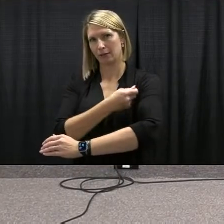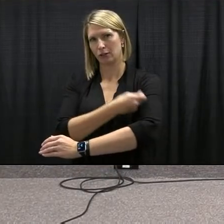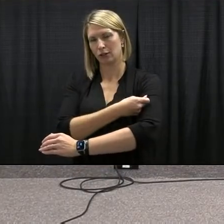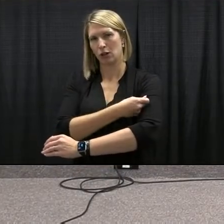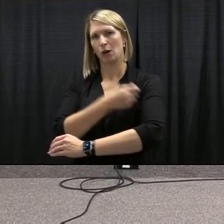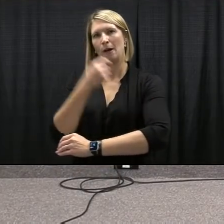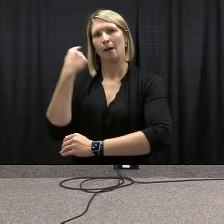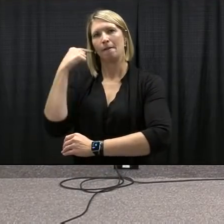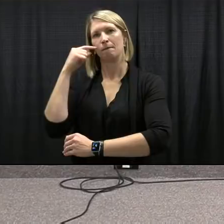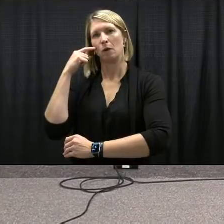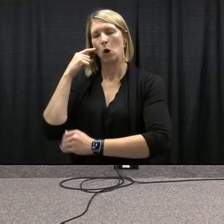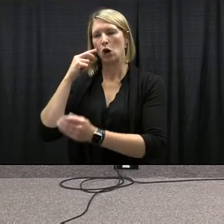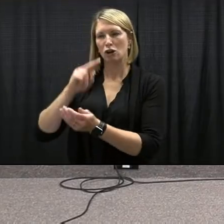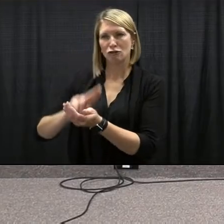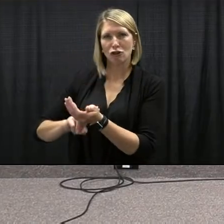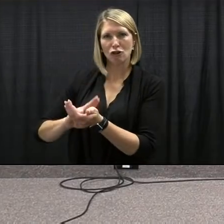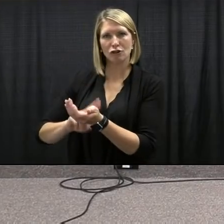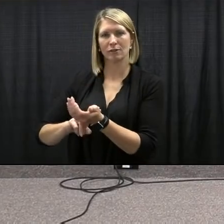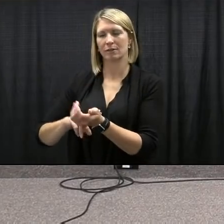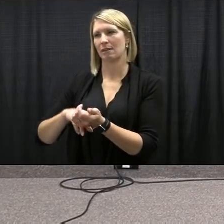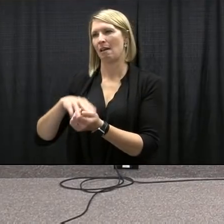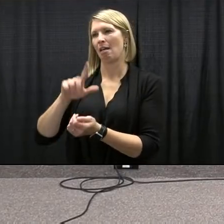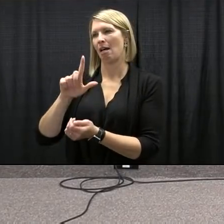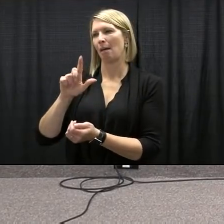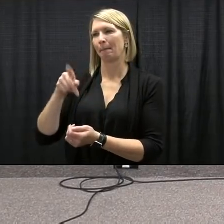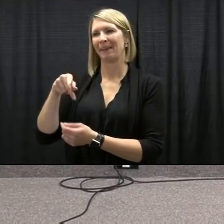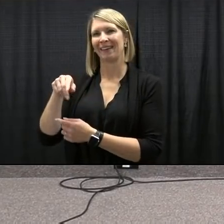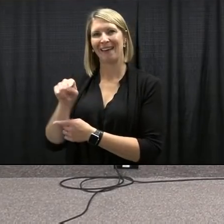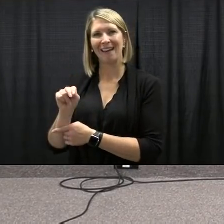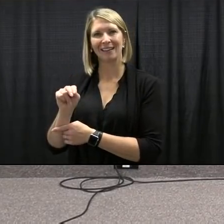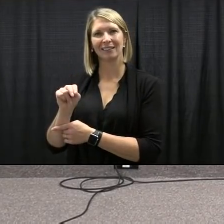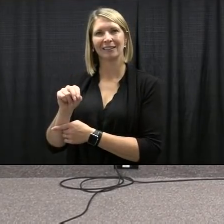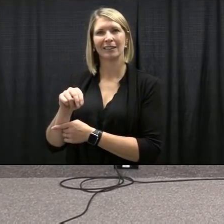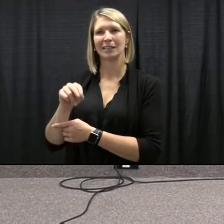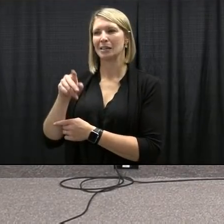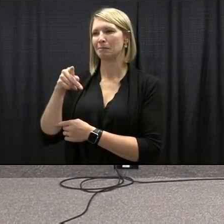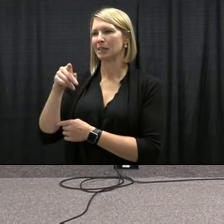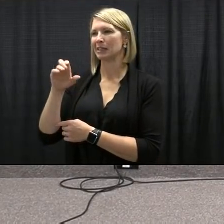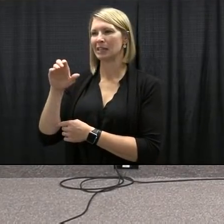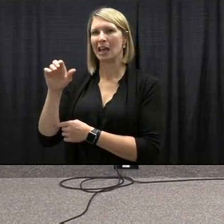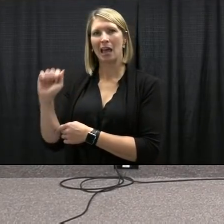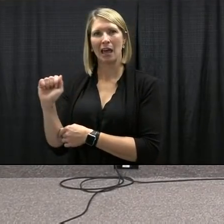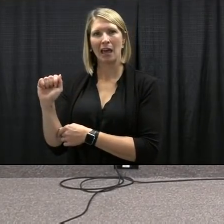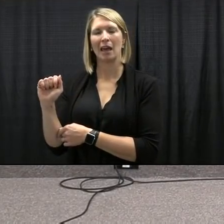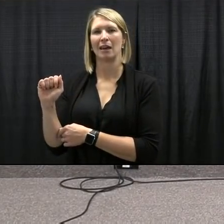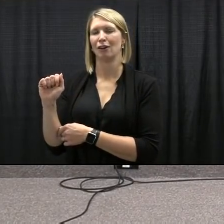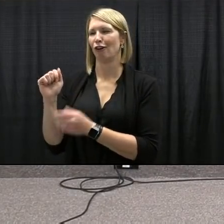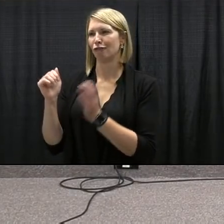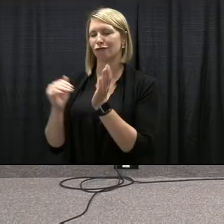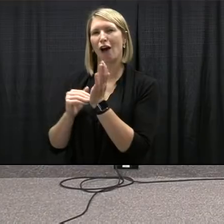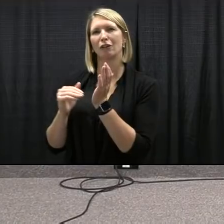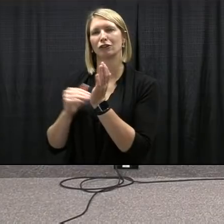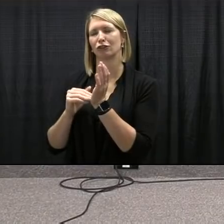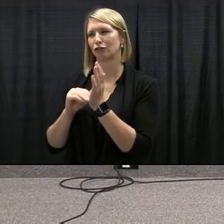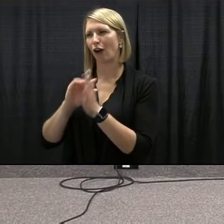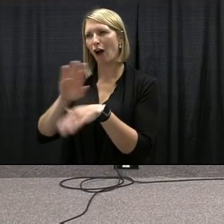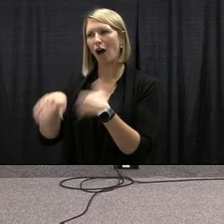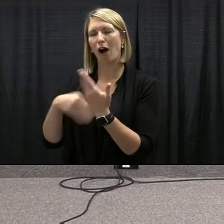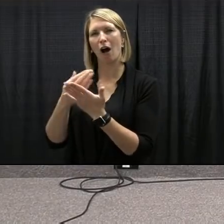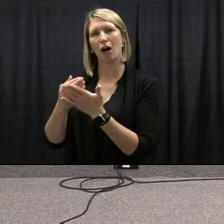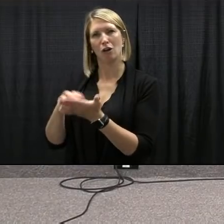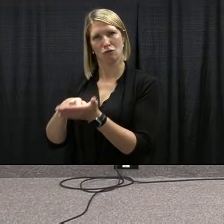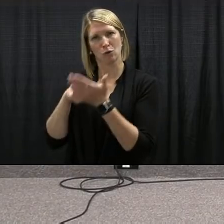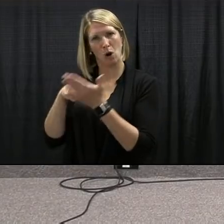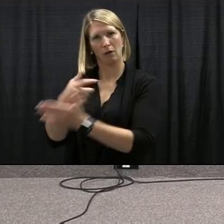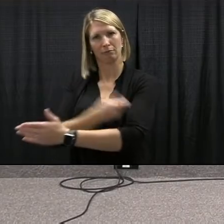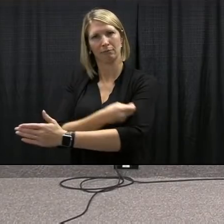care workers, which we so far have resisted suggesting. That you say you're now talking to unions. Can you